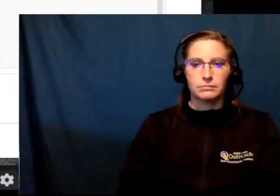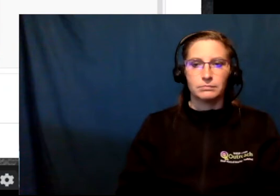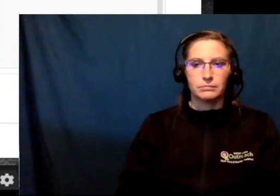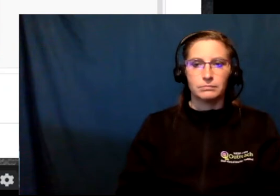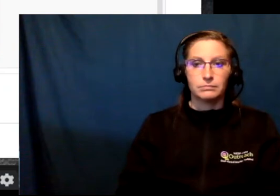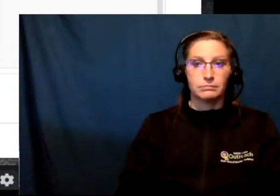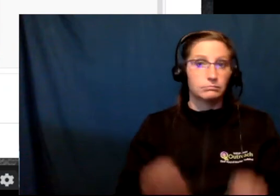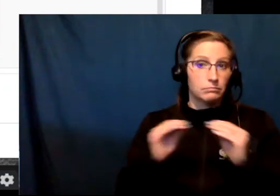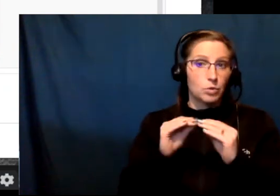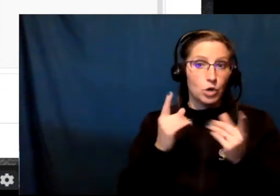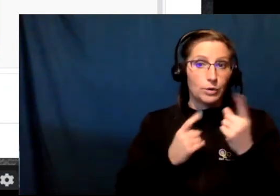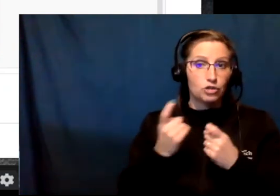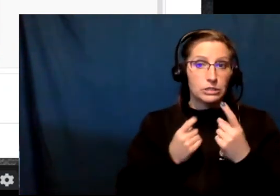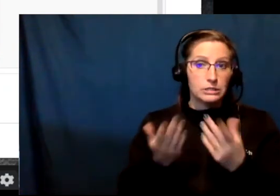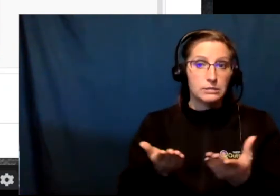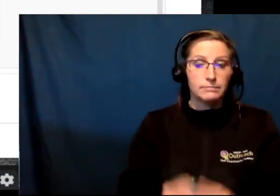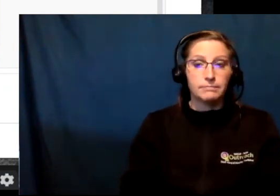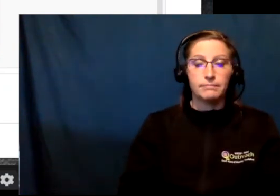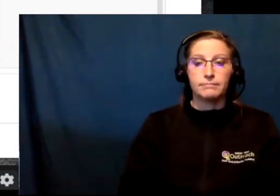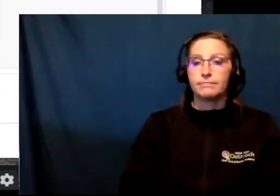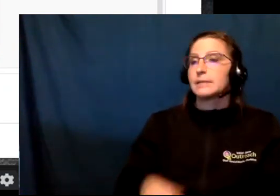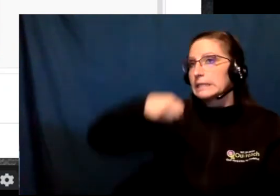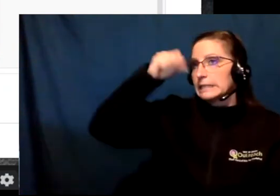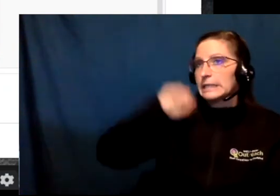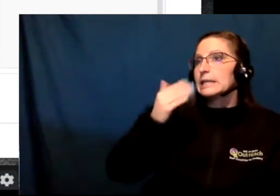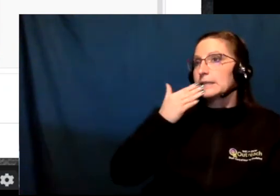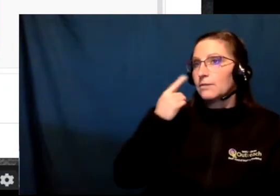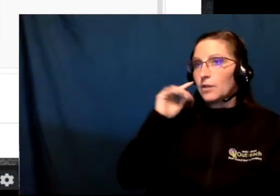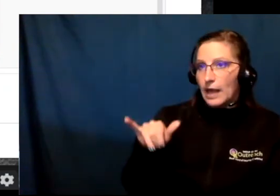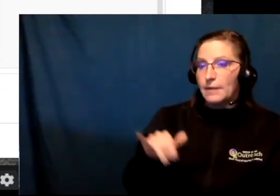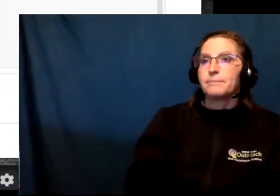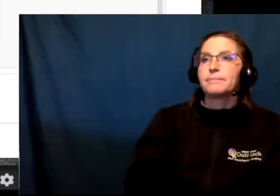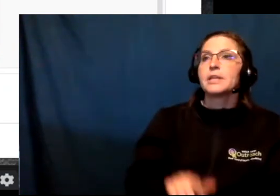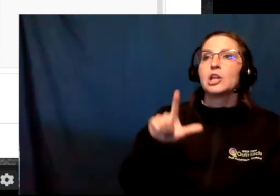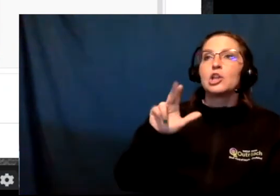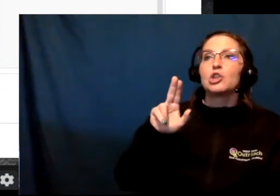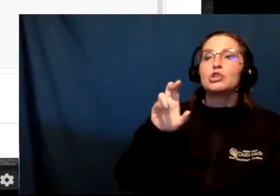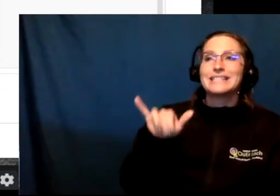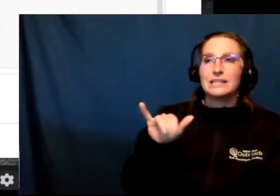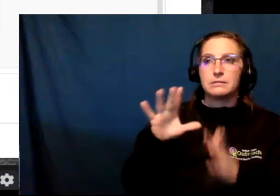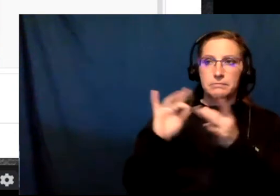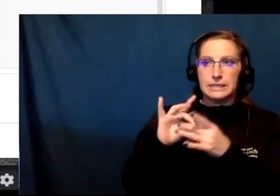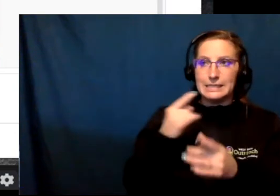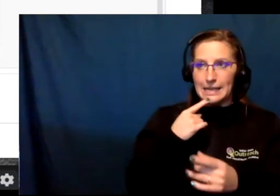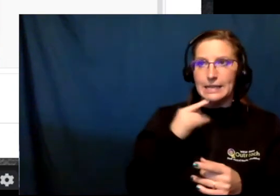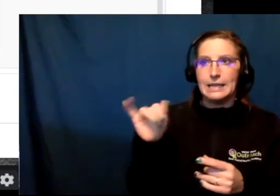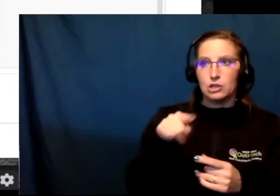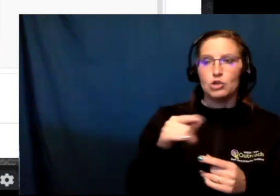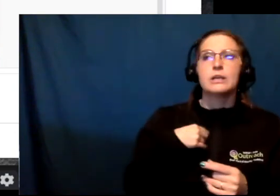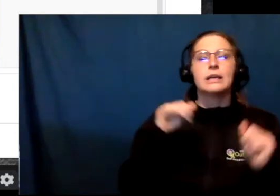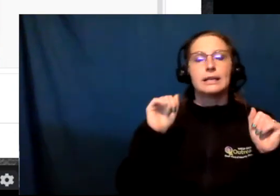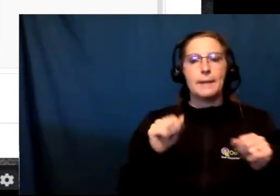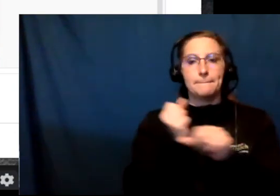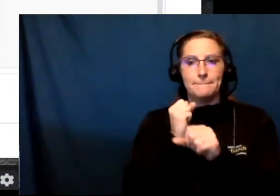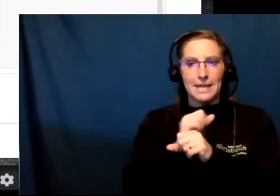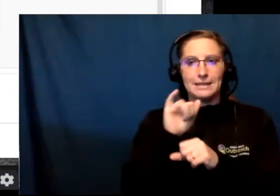any other questions? Thank you for that, Yeah. Gail. And then Lucy also said, kind of where you got to is that you can make